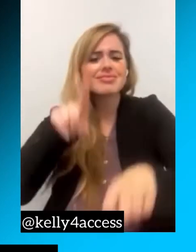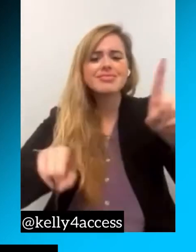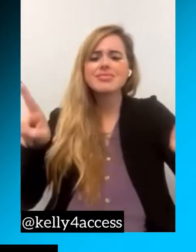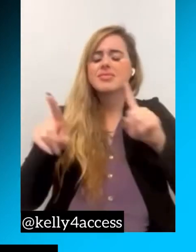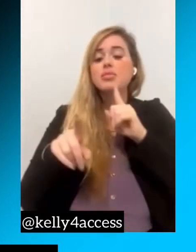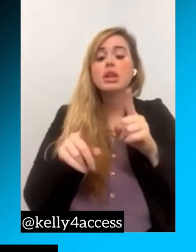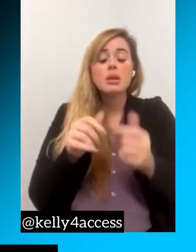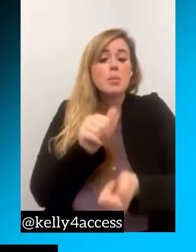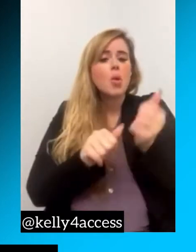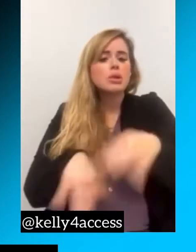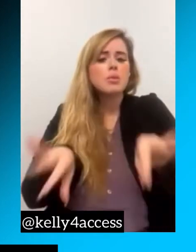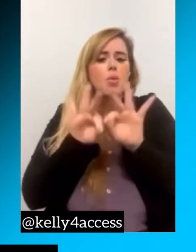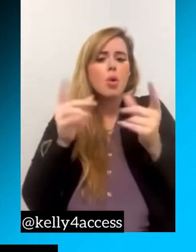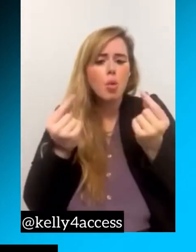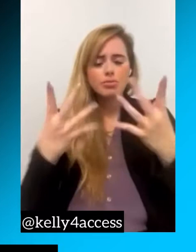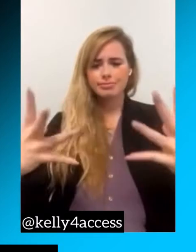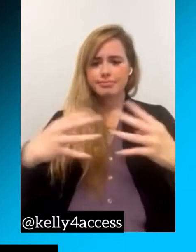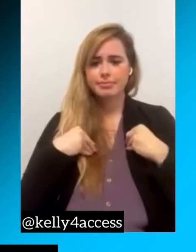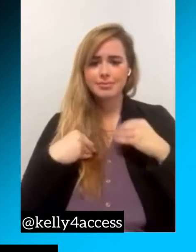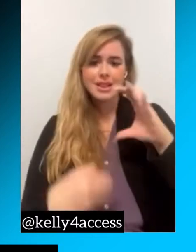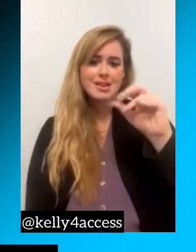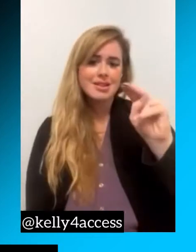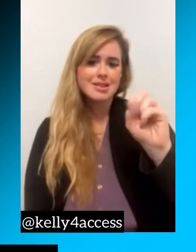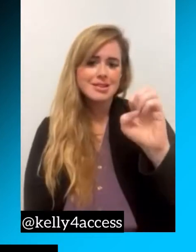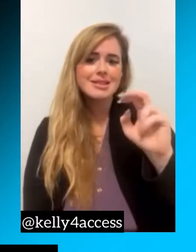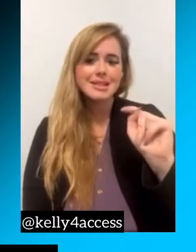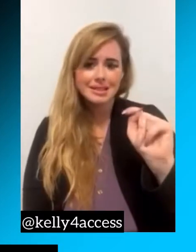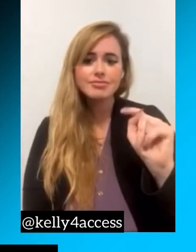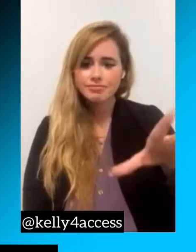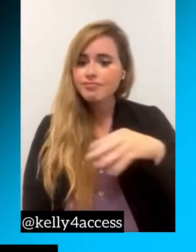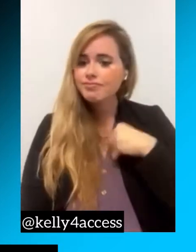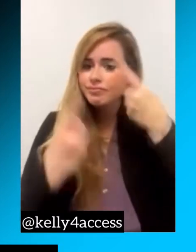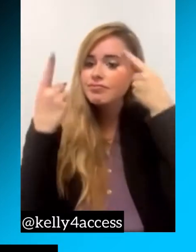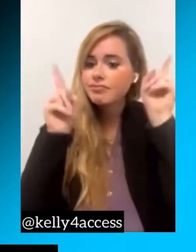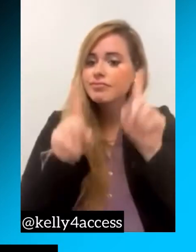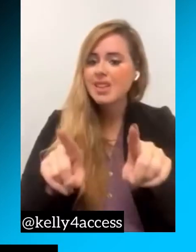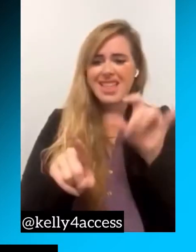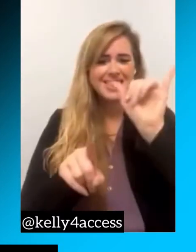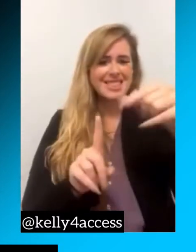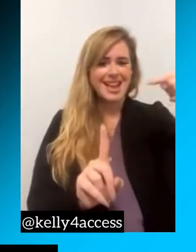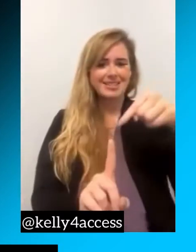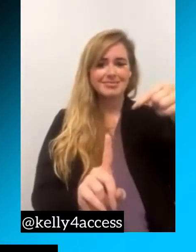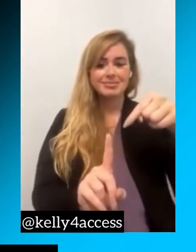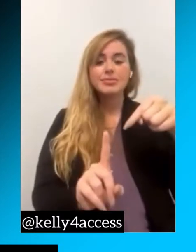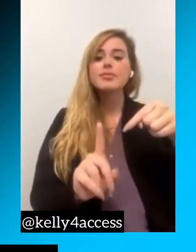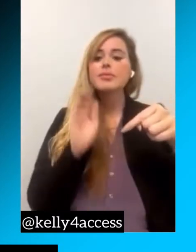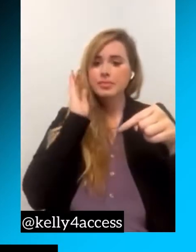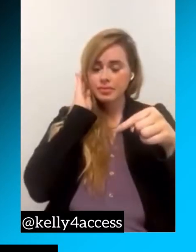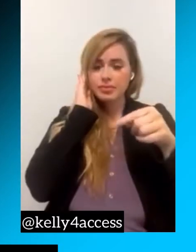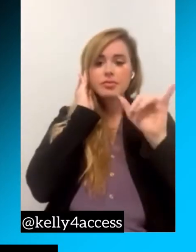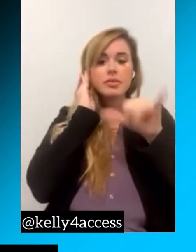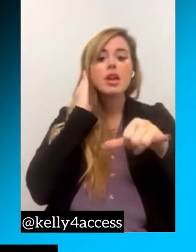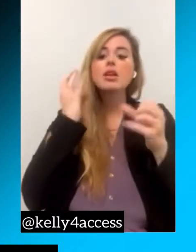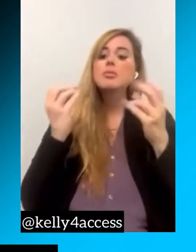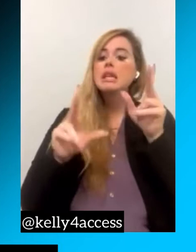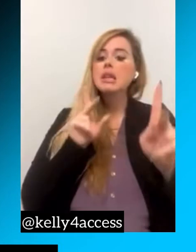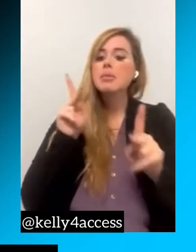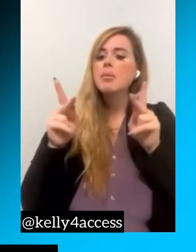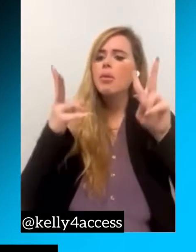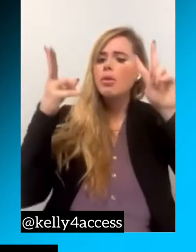part. Yeah, consent is the big difference in a lot of the misconceptions we'll probably talk about in a